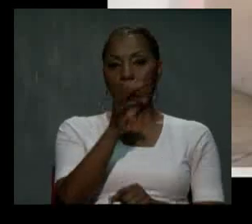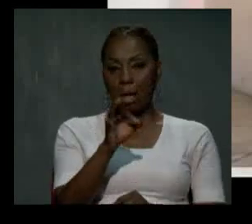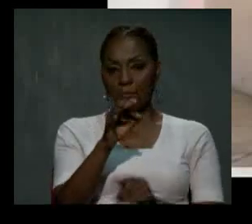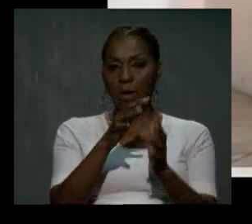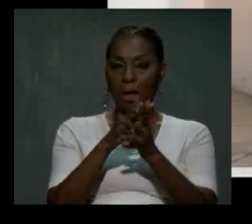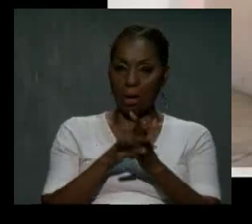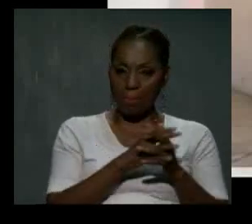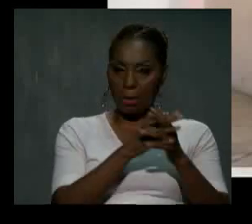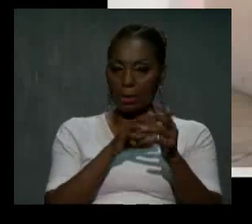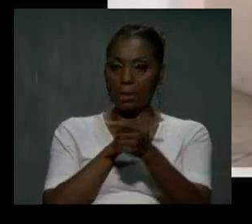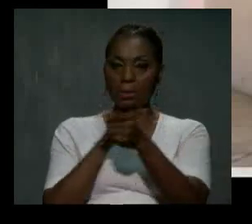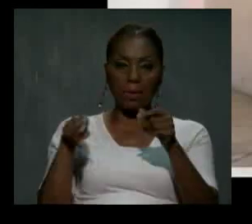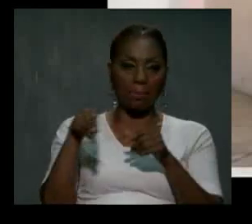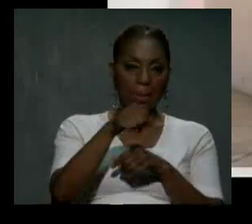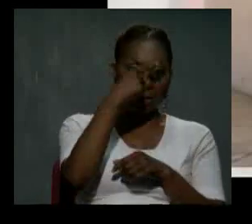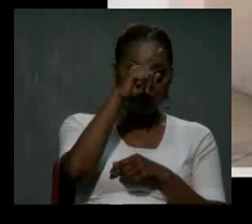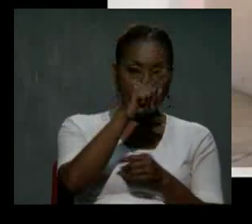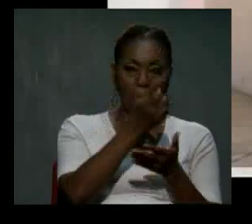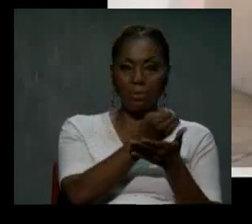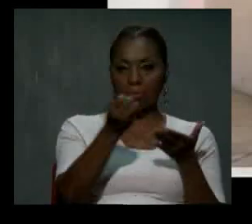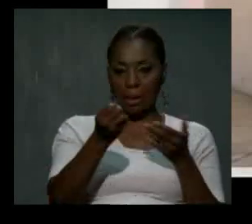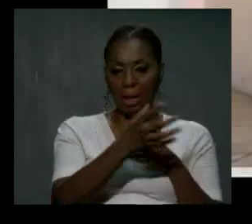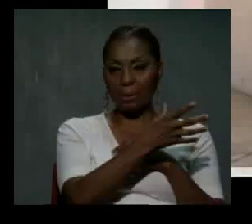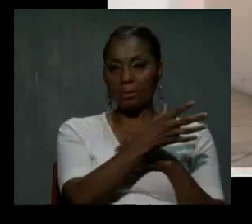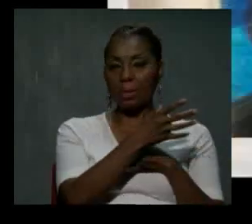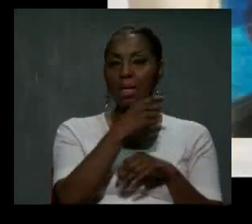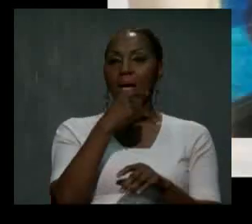They paid for the supplies and for the